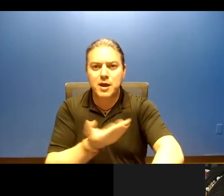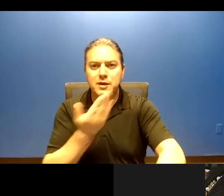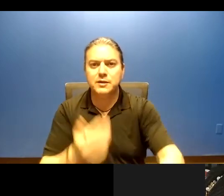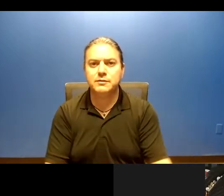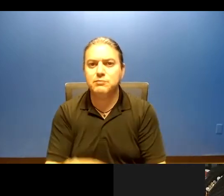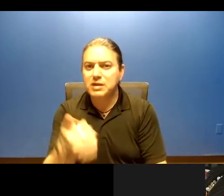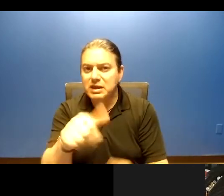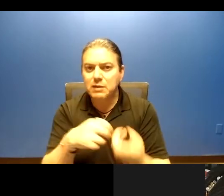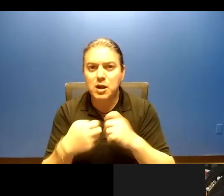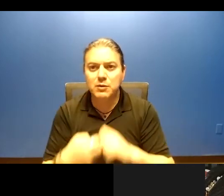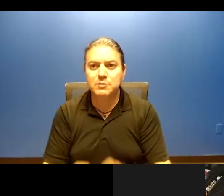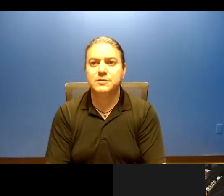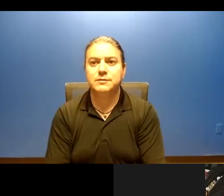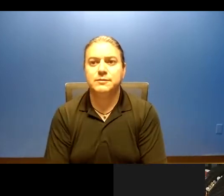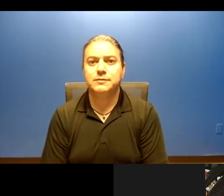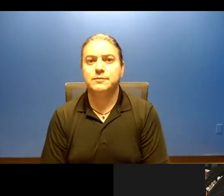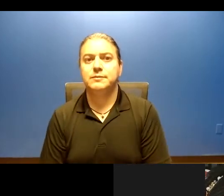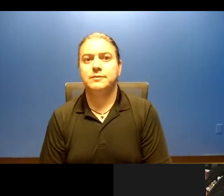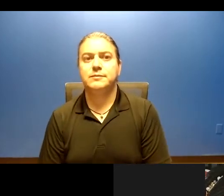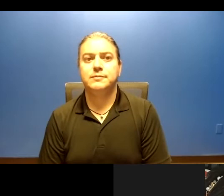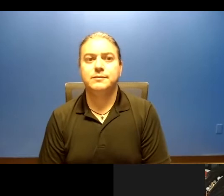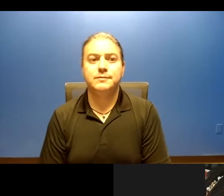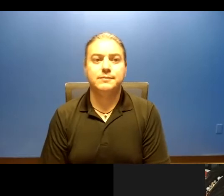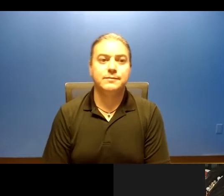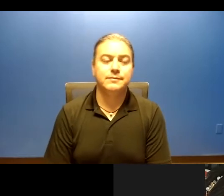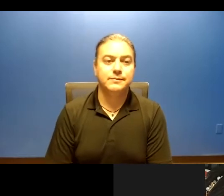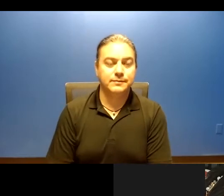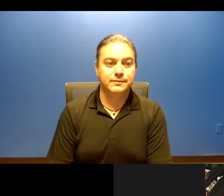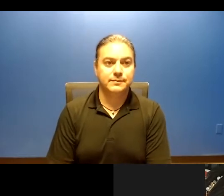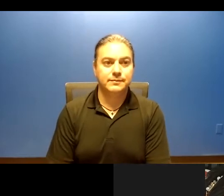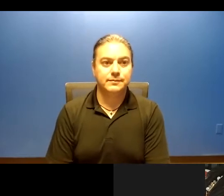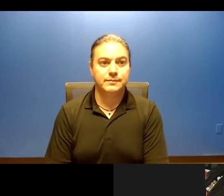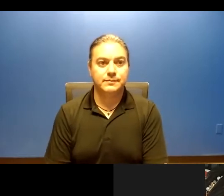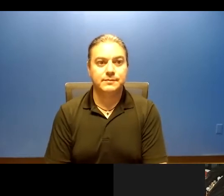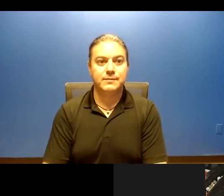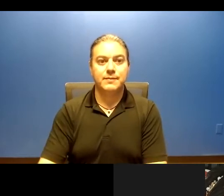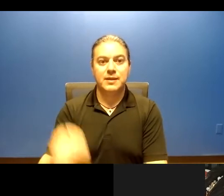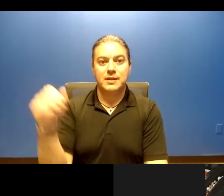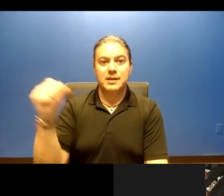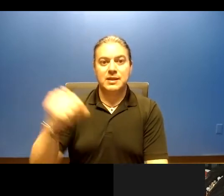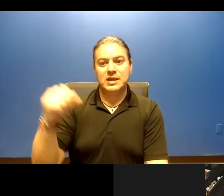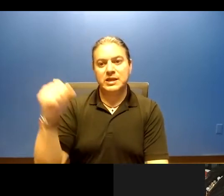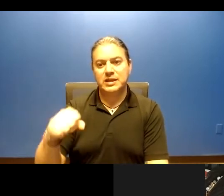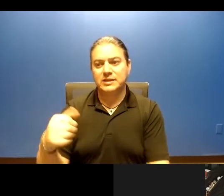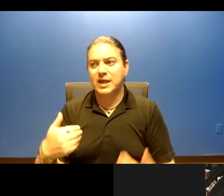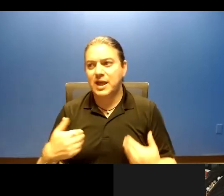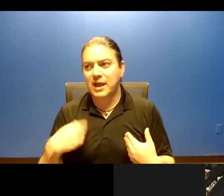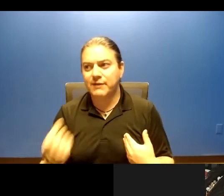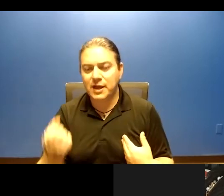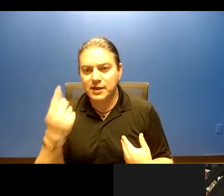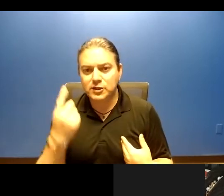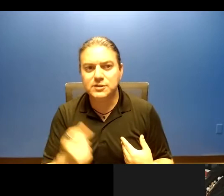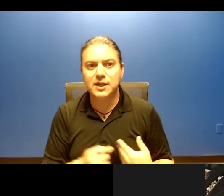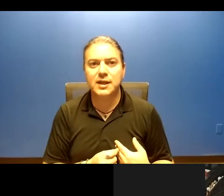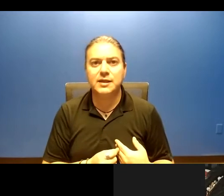that? Absolutely. Literally issues in just even having understanding of what